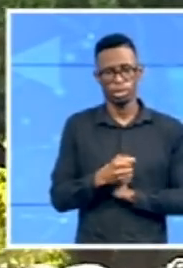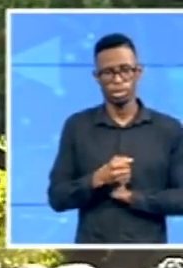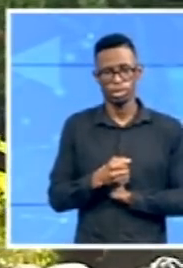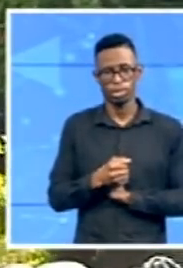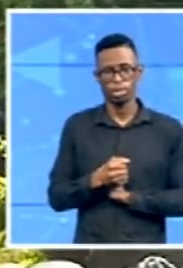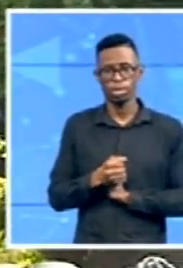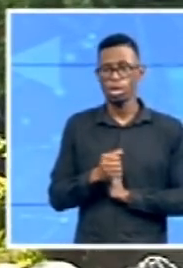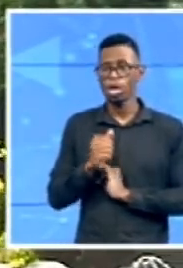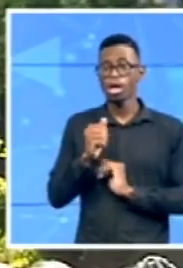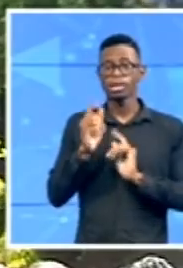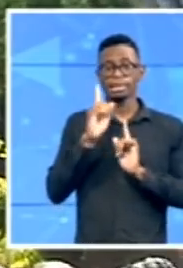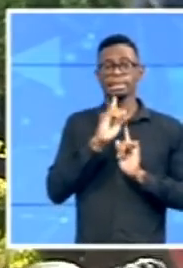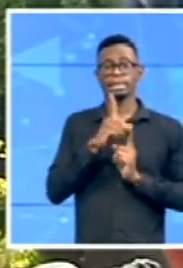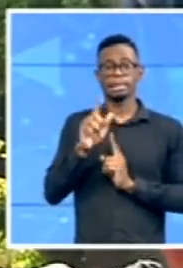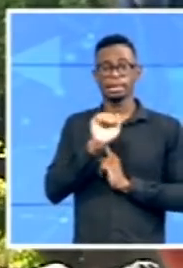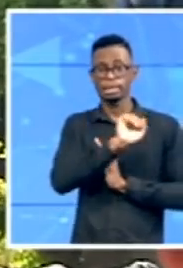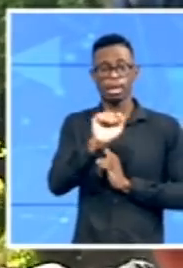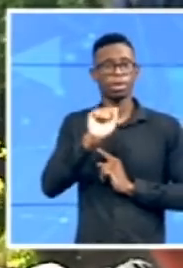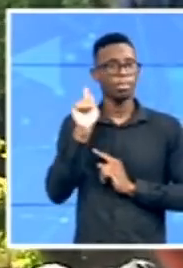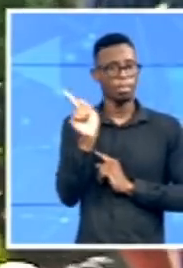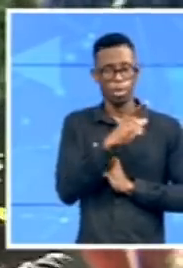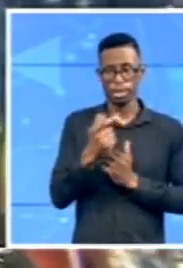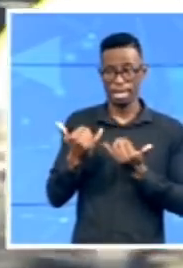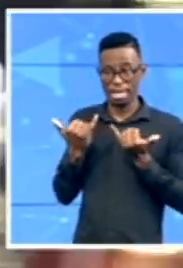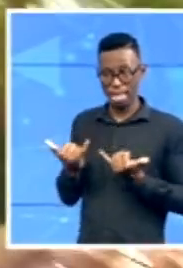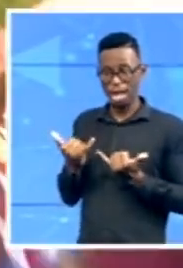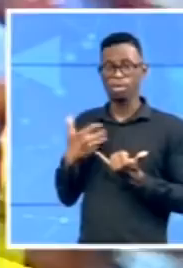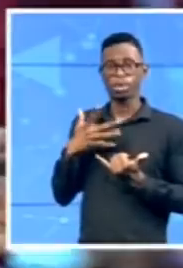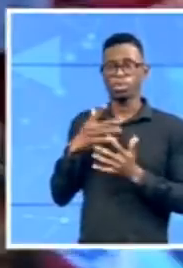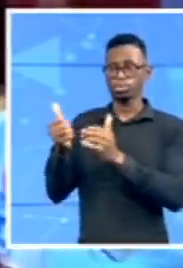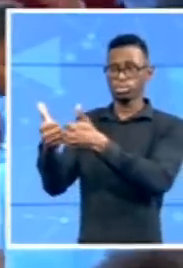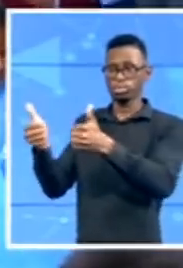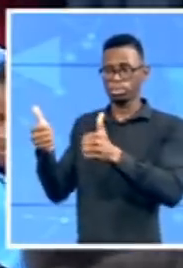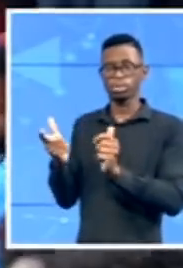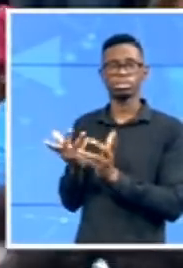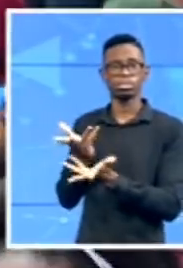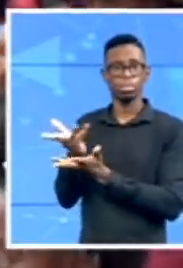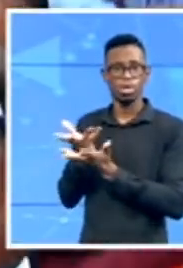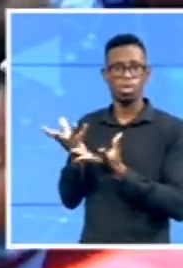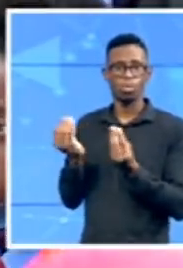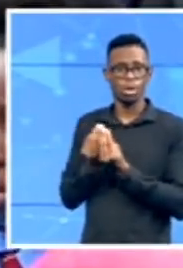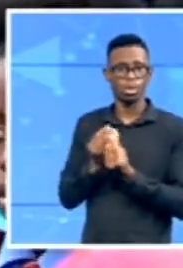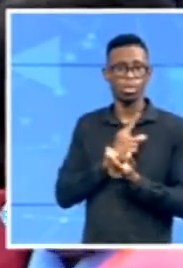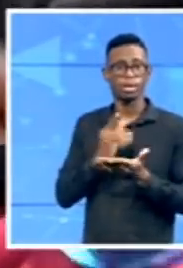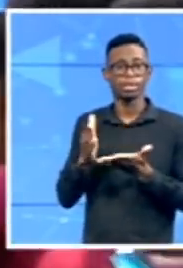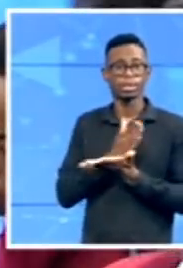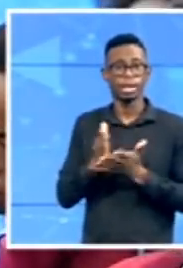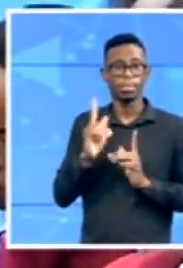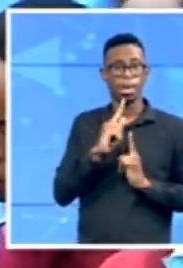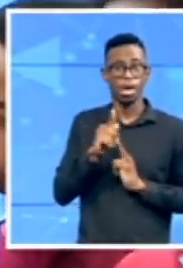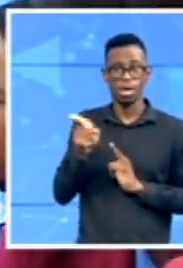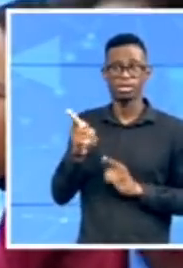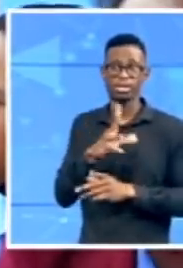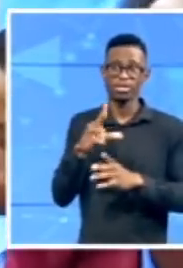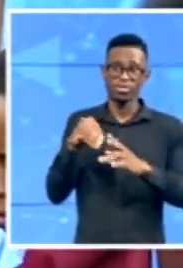now, because there are some educators I received information. They are also uttering words that are hitting all